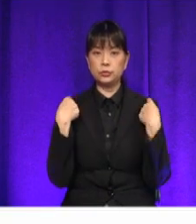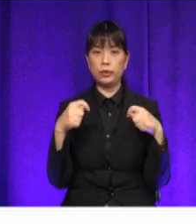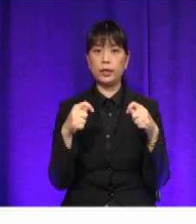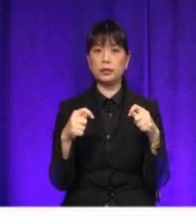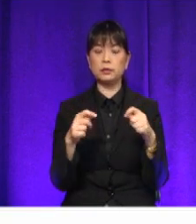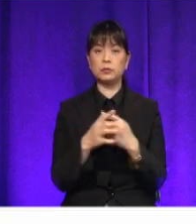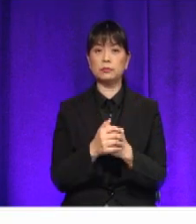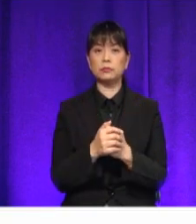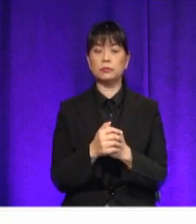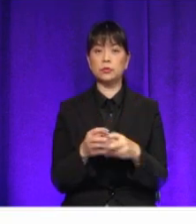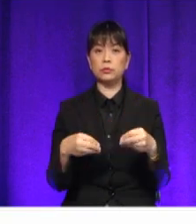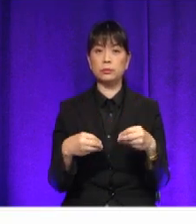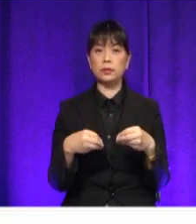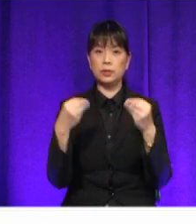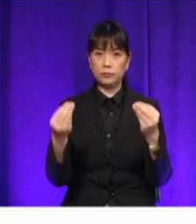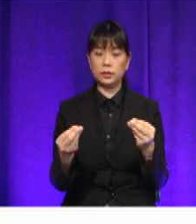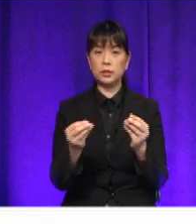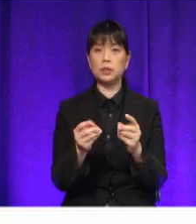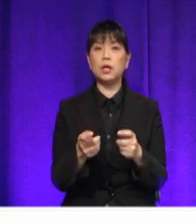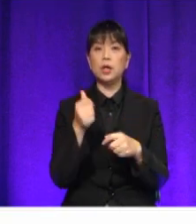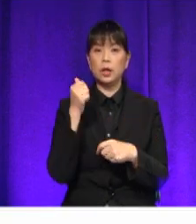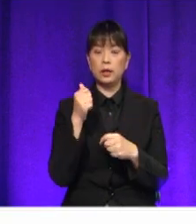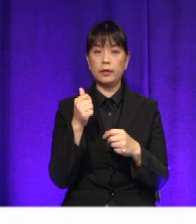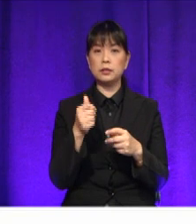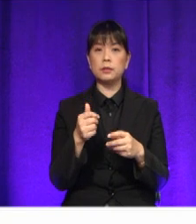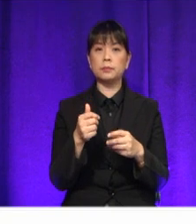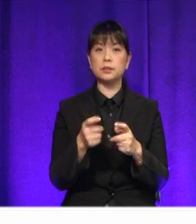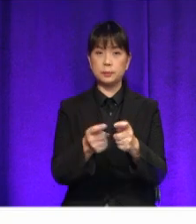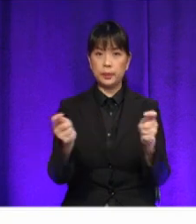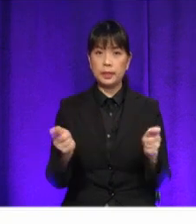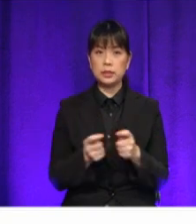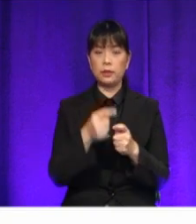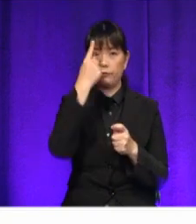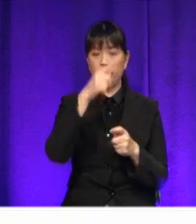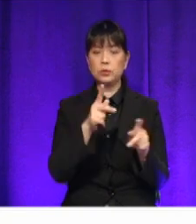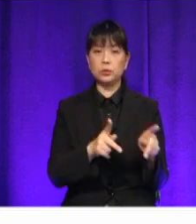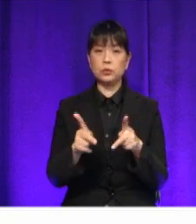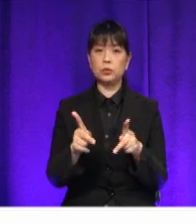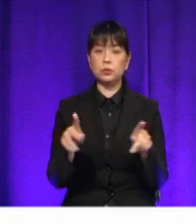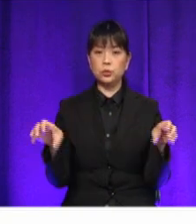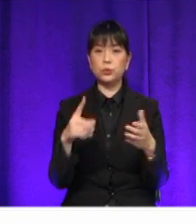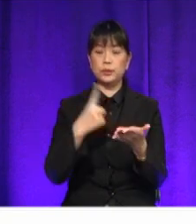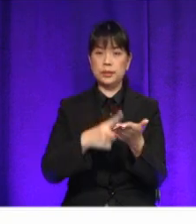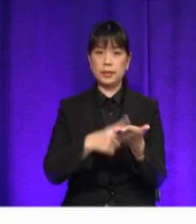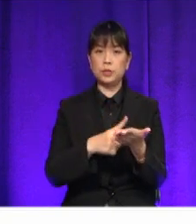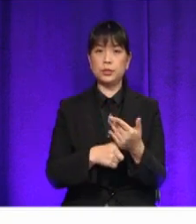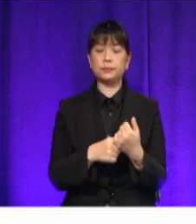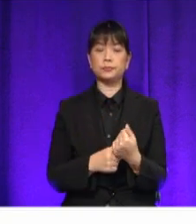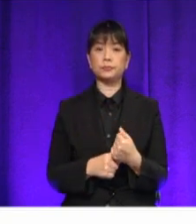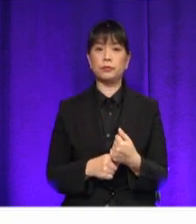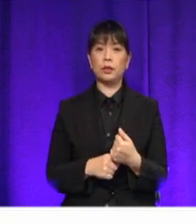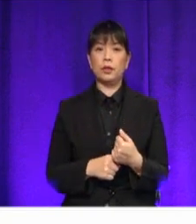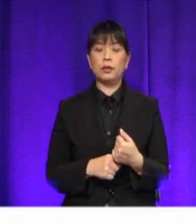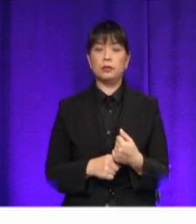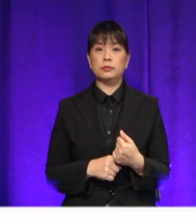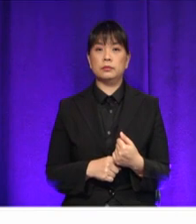soundproof space in the library for students to gather and have discussions. They can also change it, like they can change